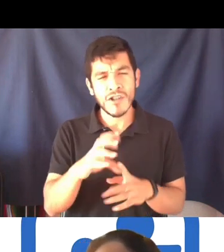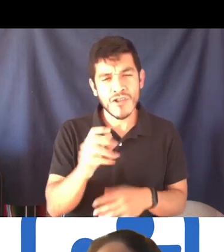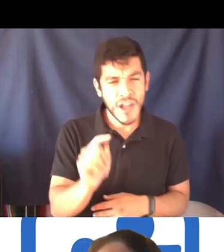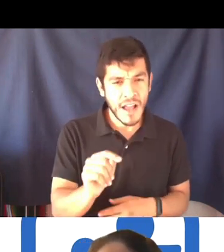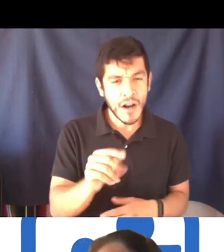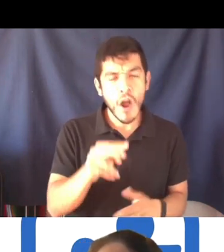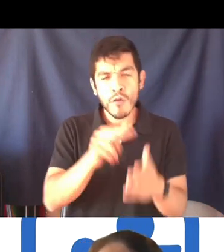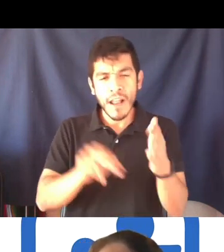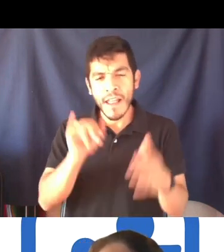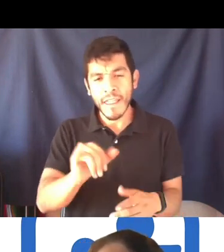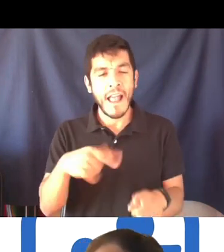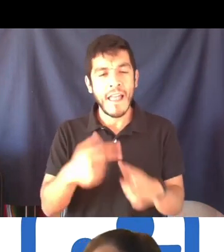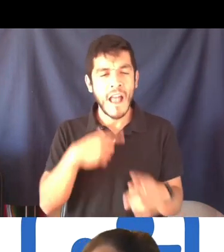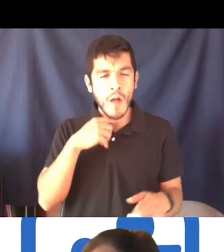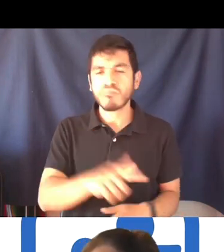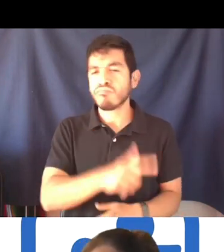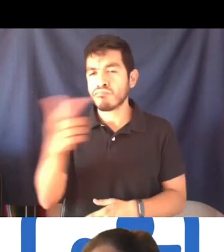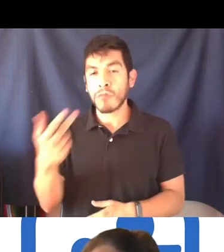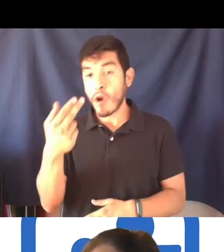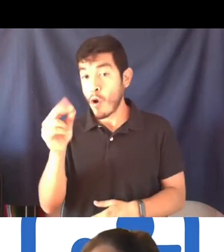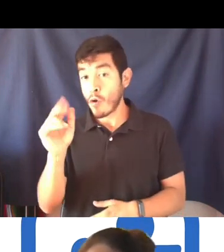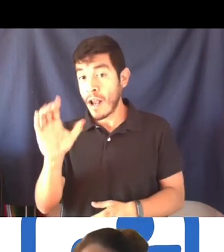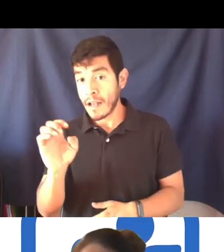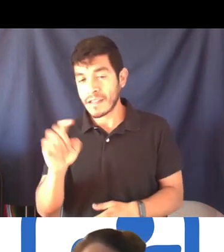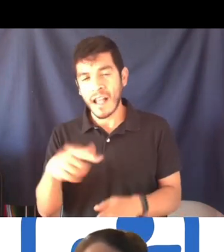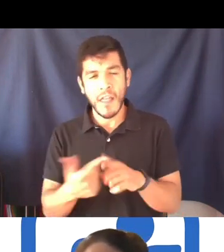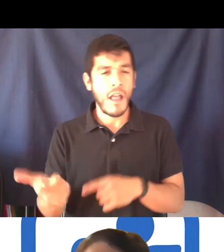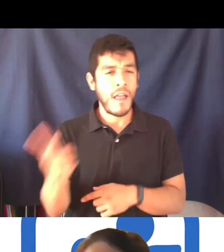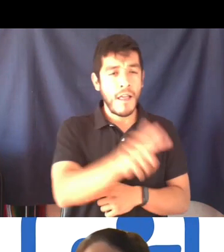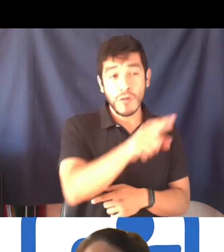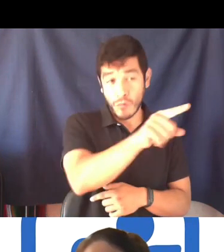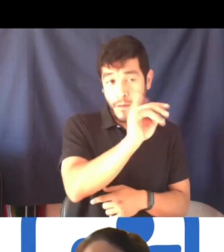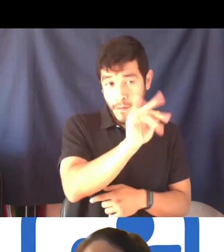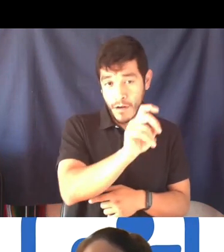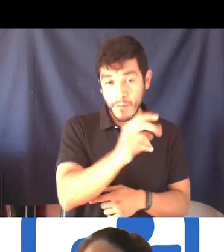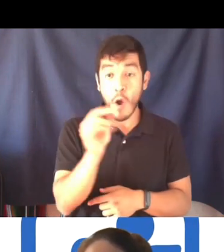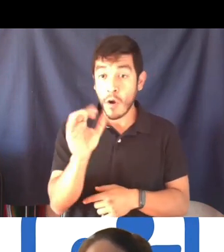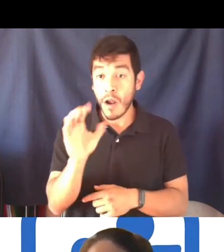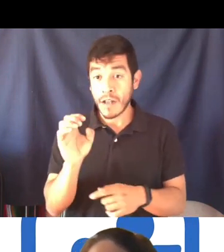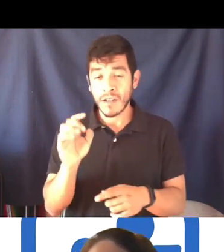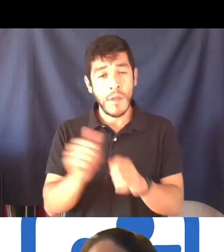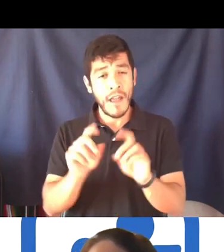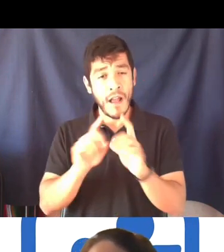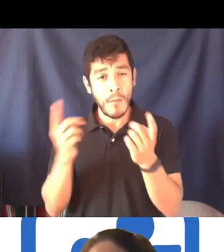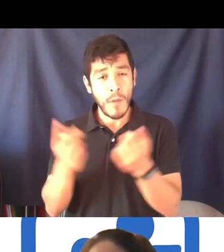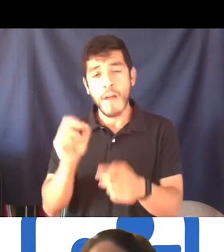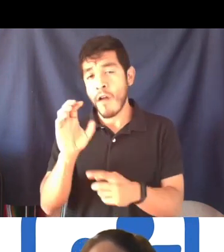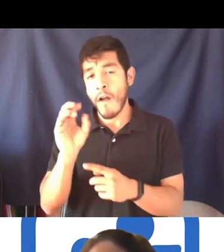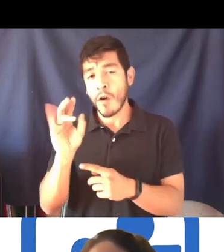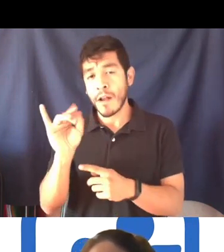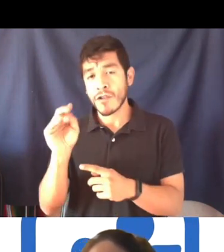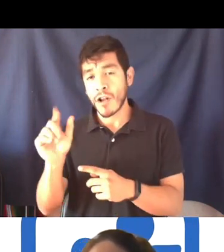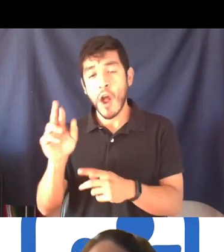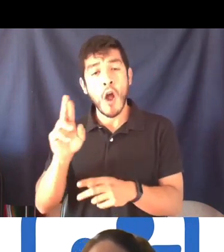that. And I'm going to go now to Horace, though. So we'll come back to you in a second. Horace, with the Department of Vocational Rehabilitation in the state